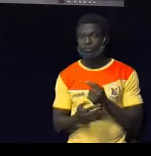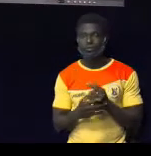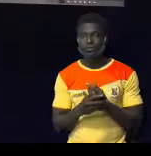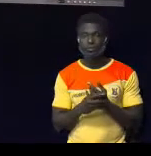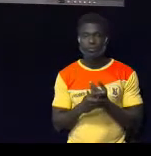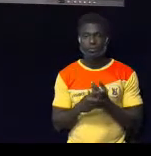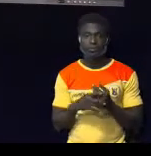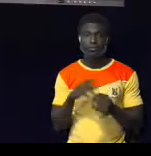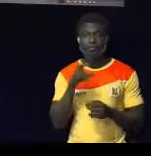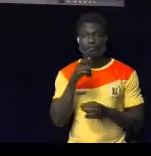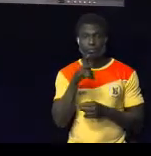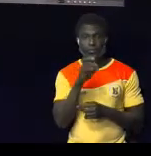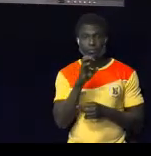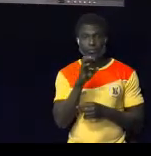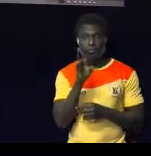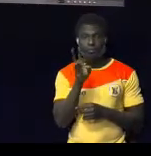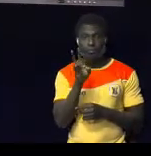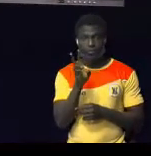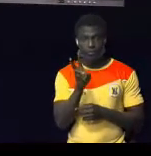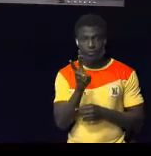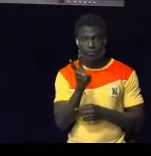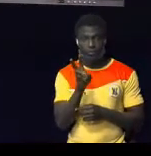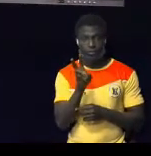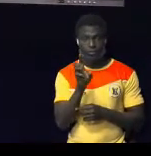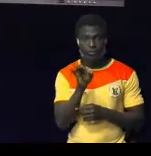let's use the white here. So, we have